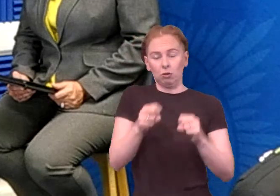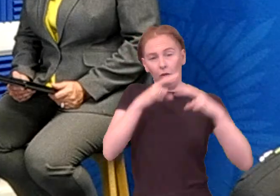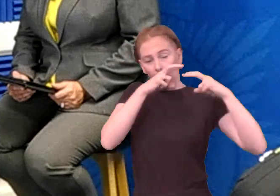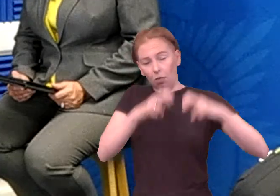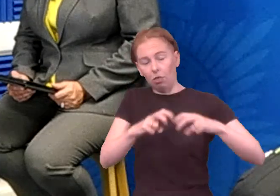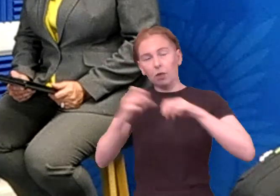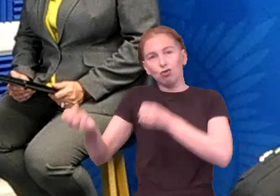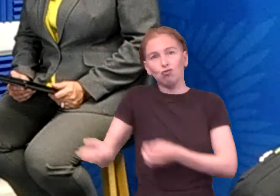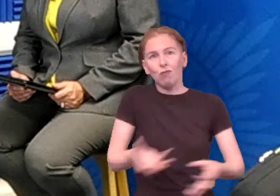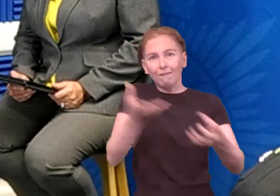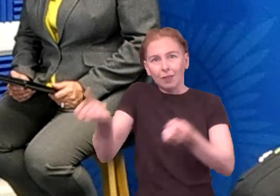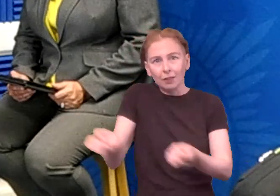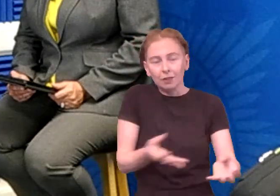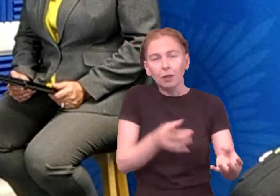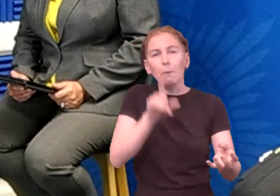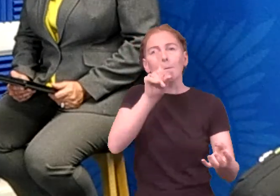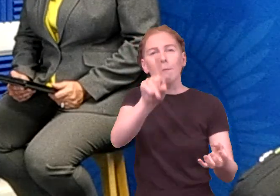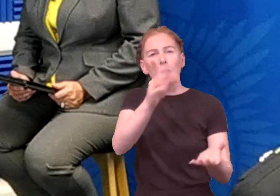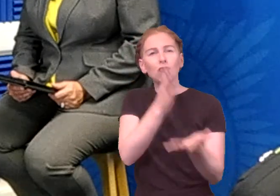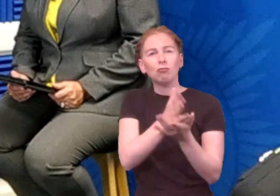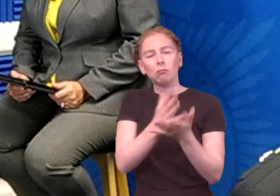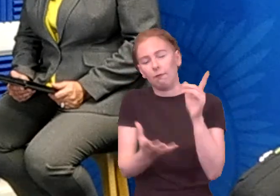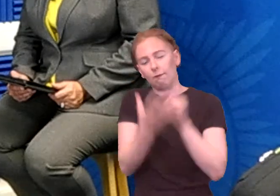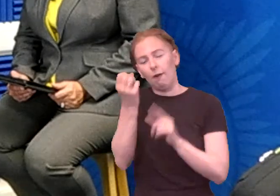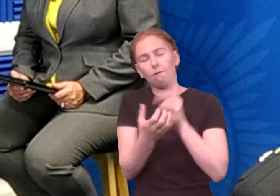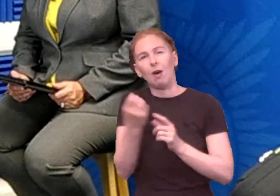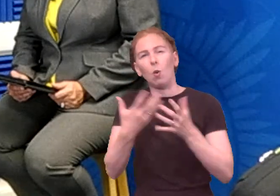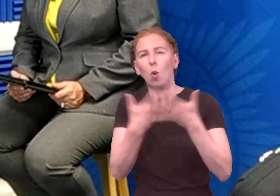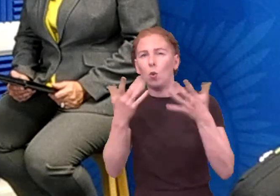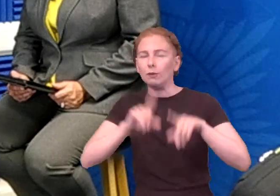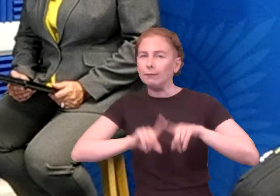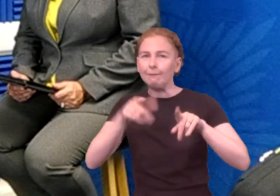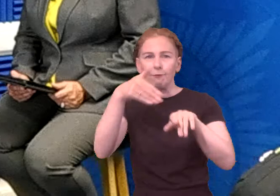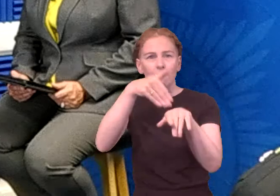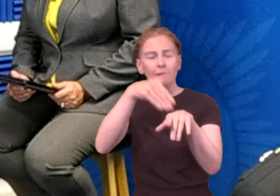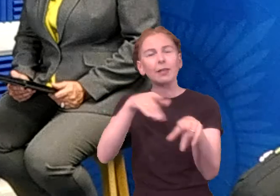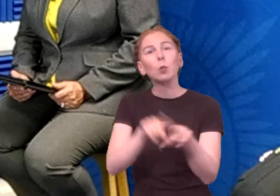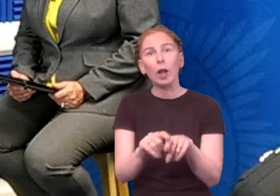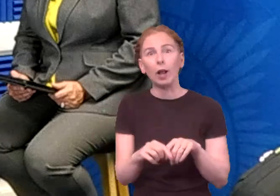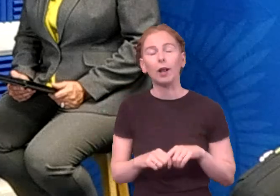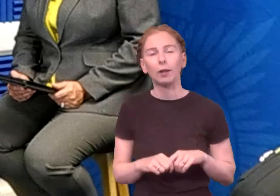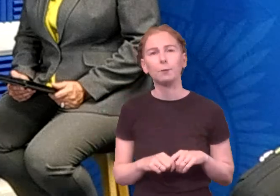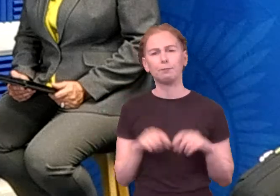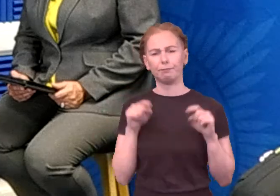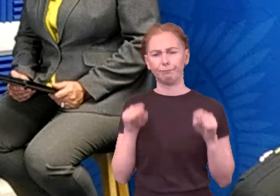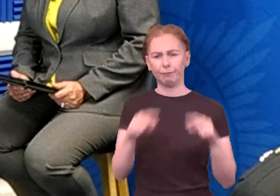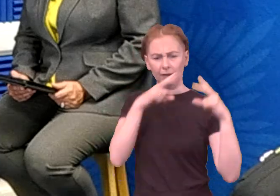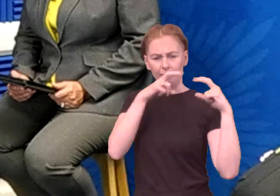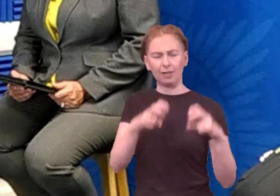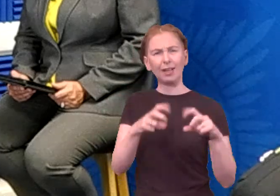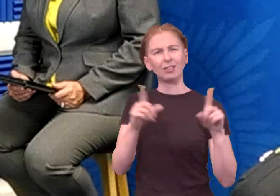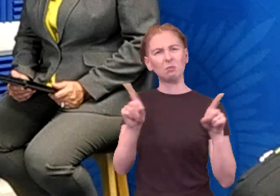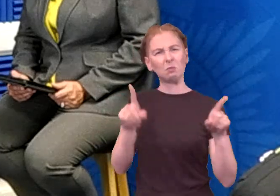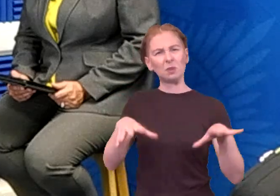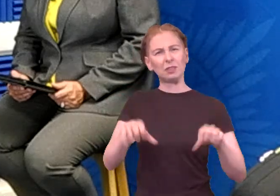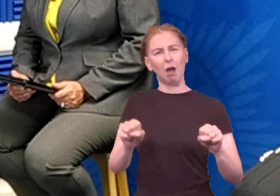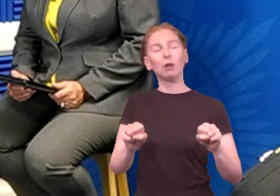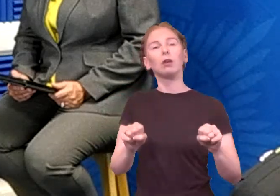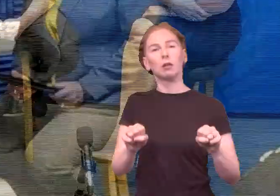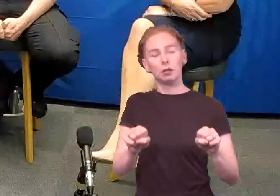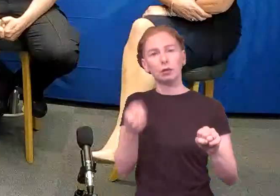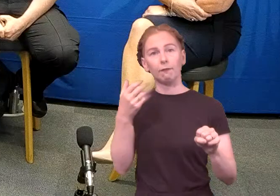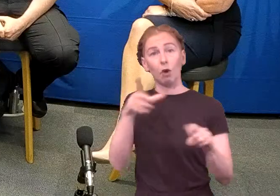that have taken place. Now, this came about from community intelligence. There was reports